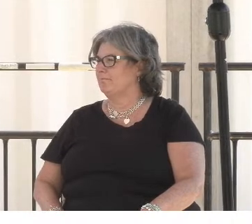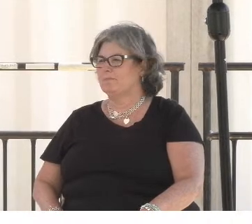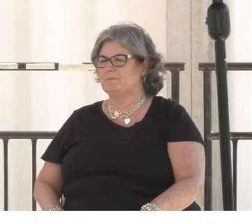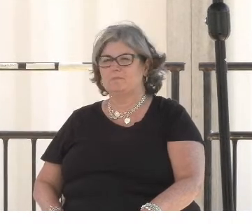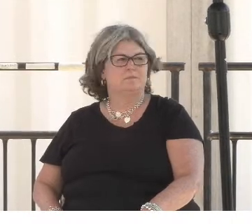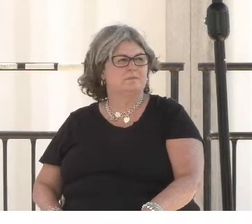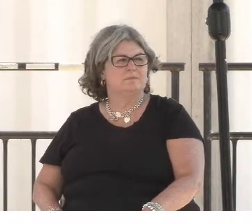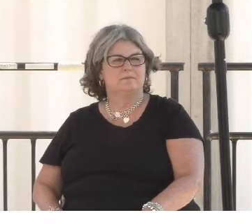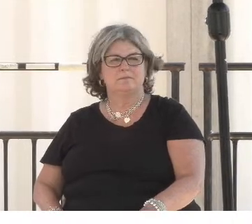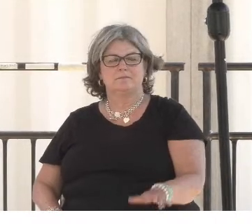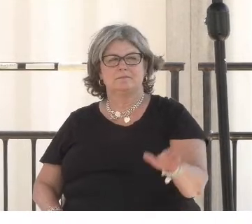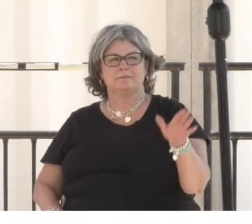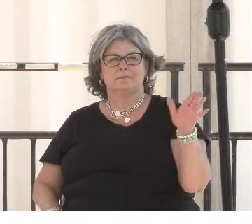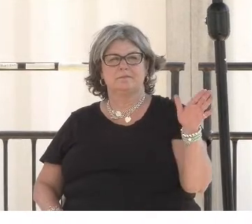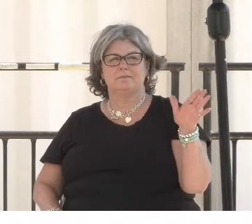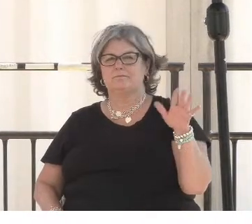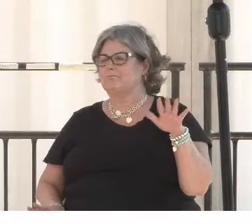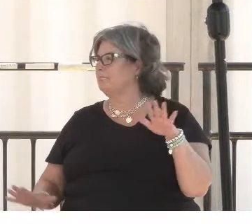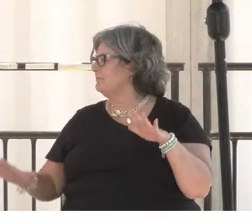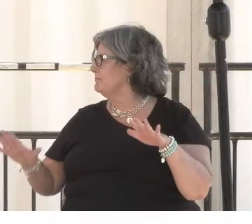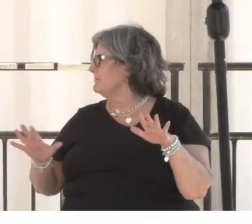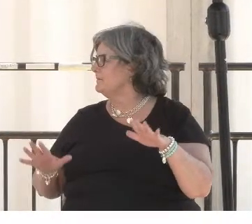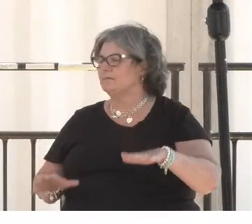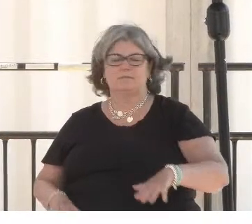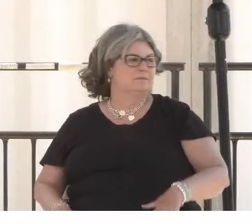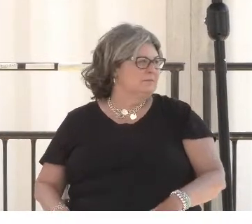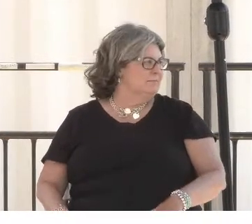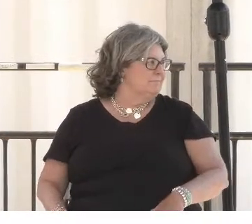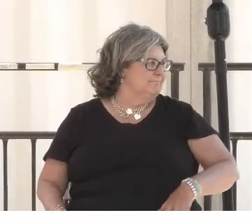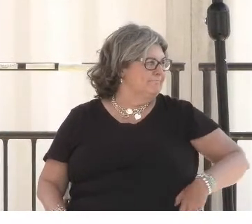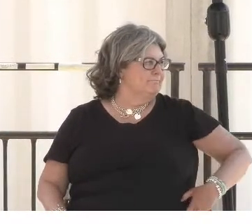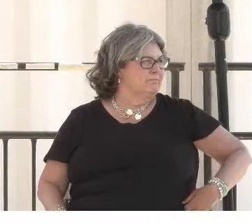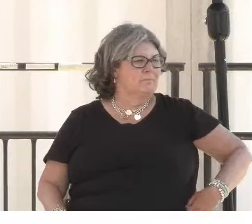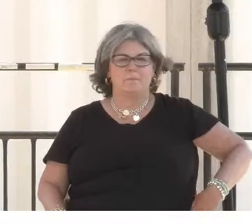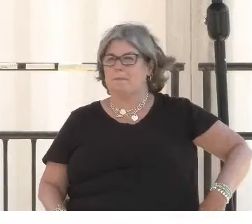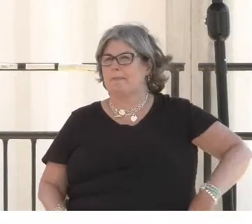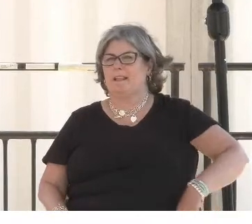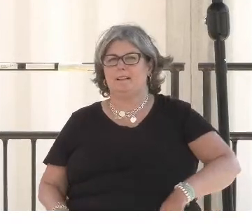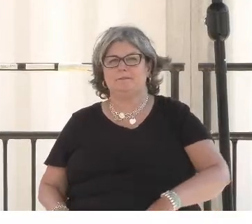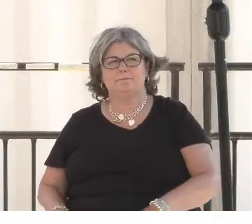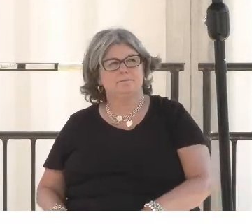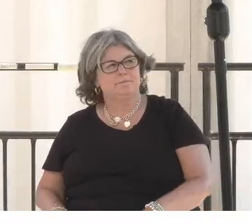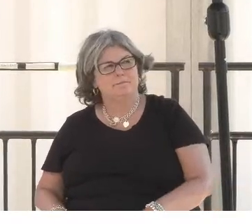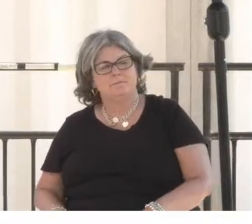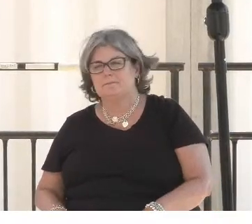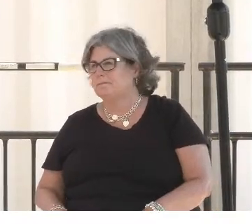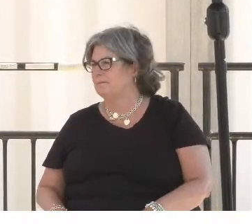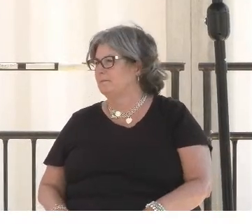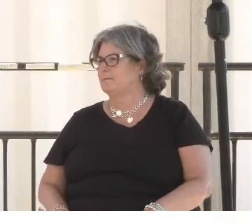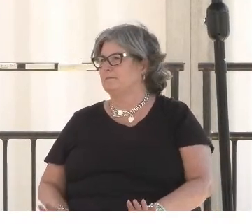This is Ralph Rensler, director of the Smithsonian Bicentennial Folklife Festival. If you enjoyed the festival, you'll be interested in this invitation.